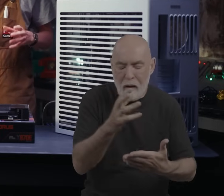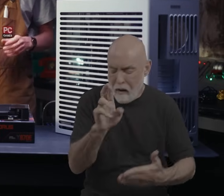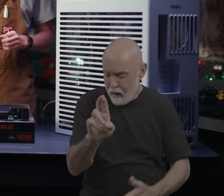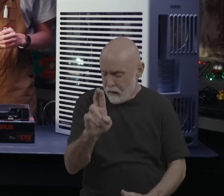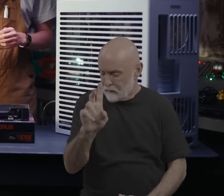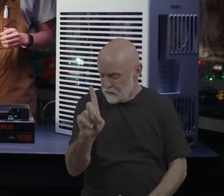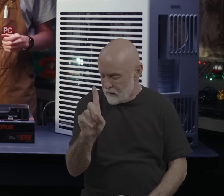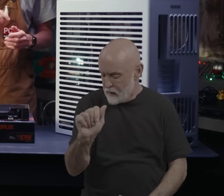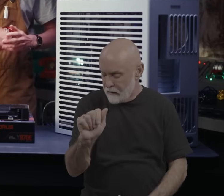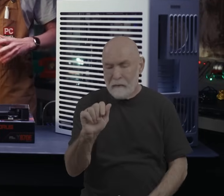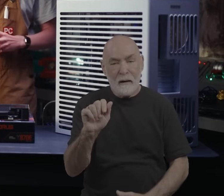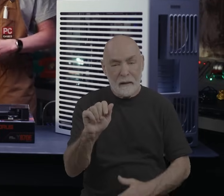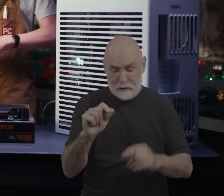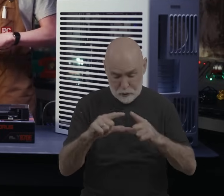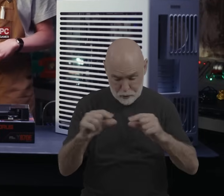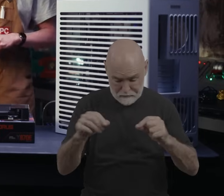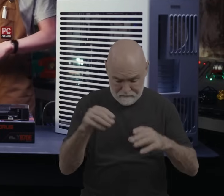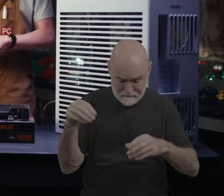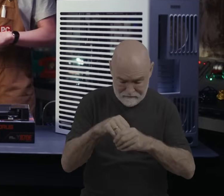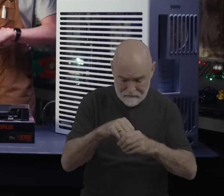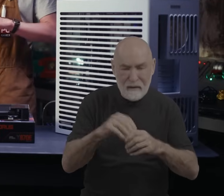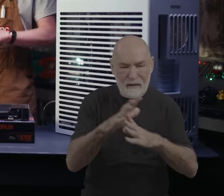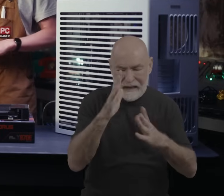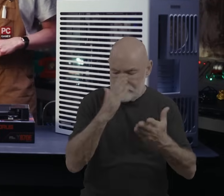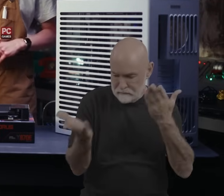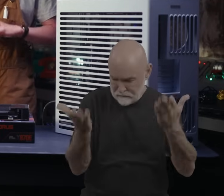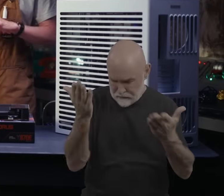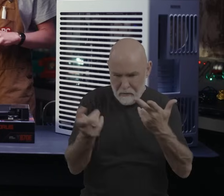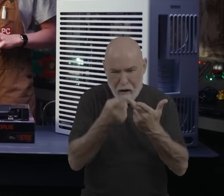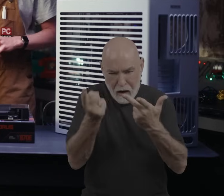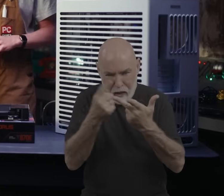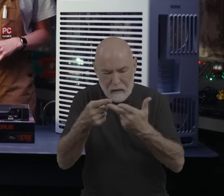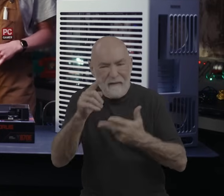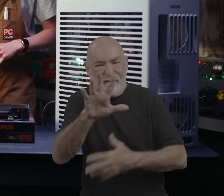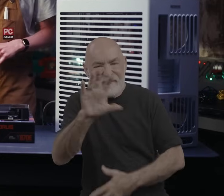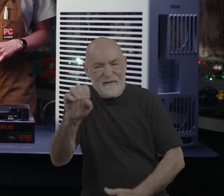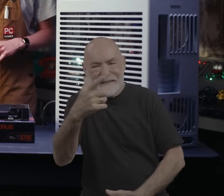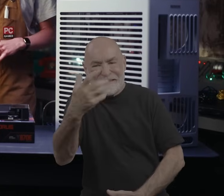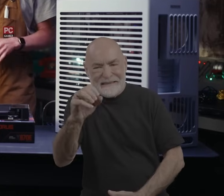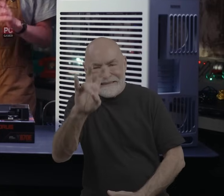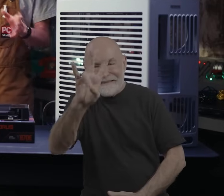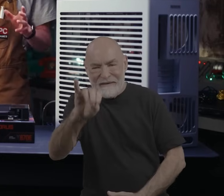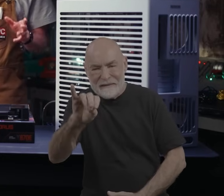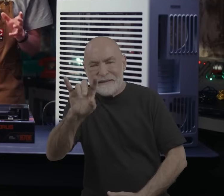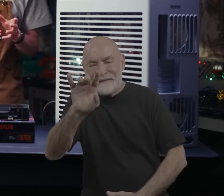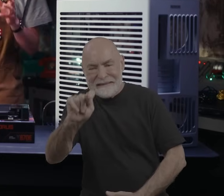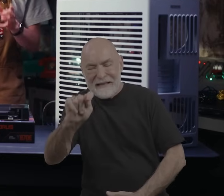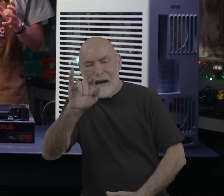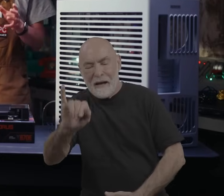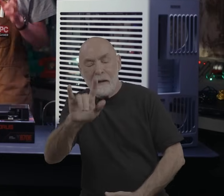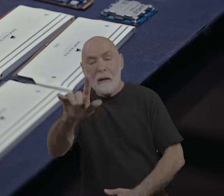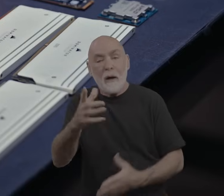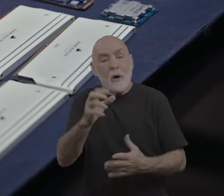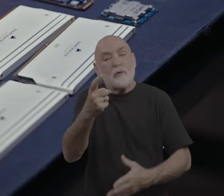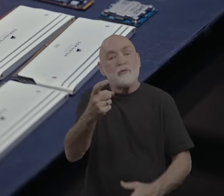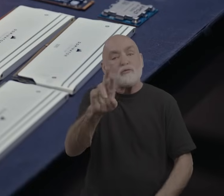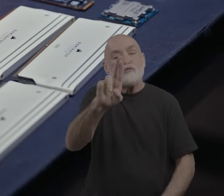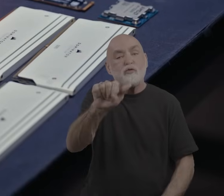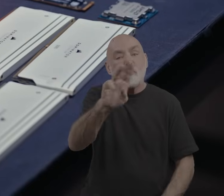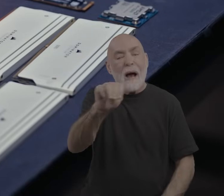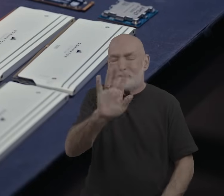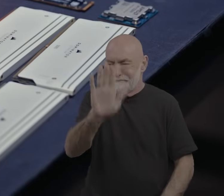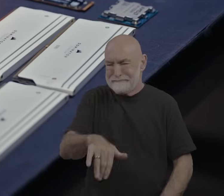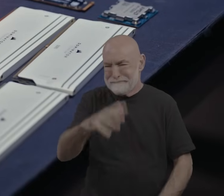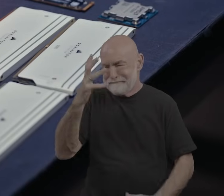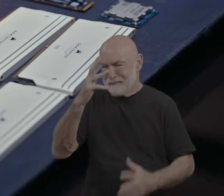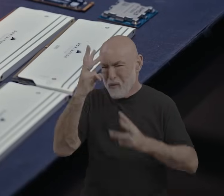4 chip that can go toe-to-toe with NVIDIA's GeForce RTX 5070 Ti. If you're worried about running out of VRAM, don't be. This